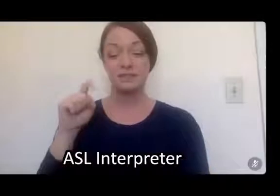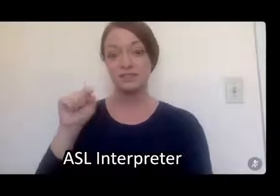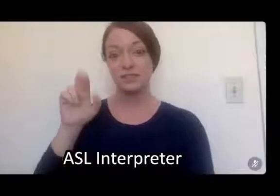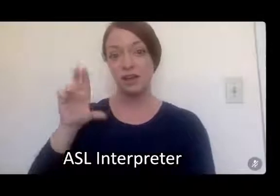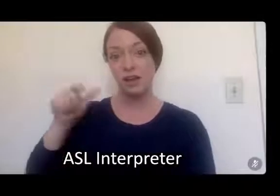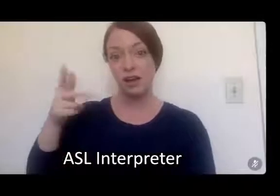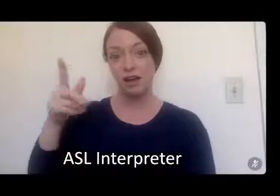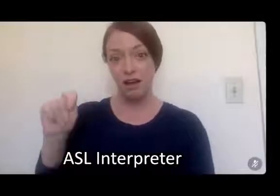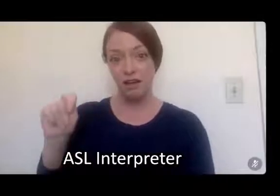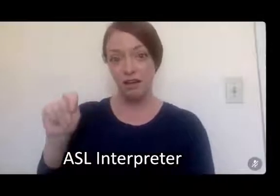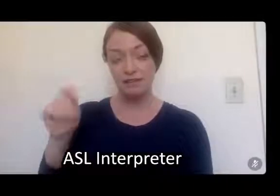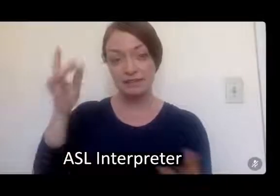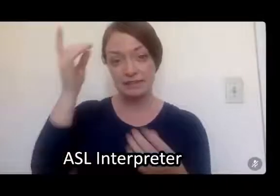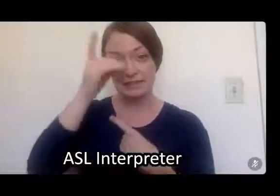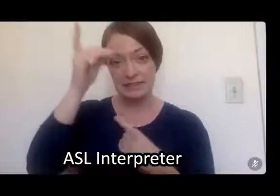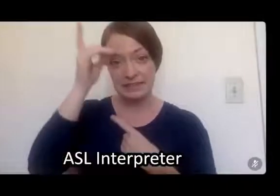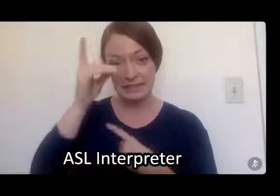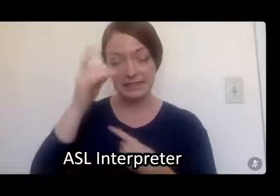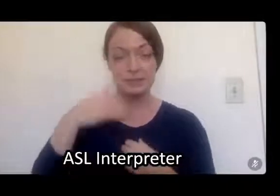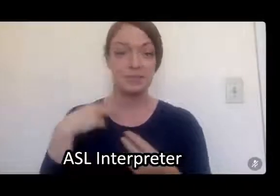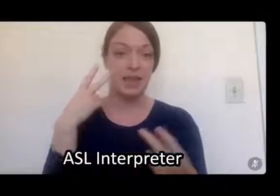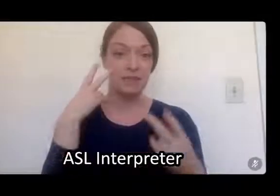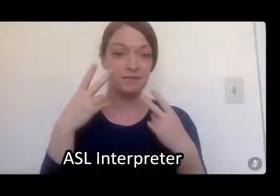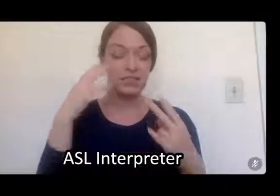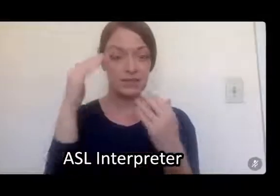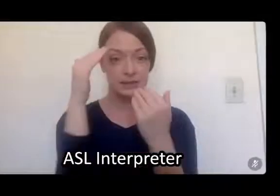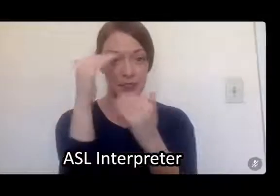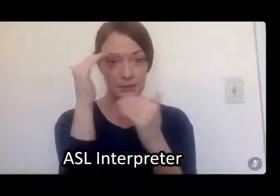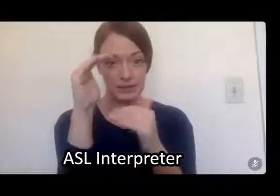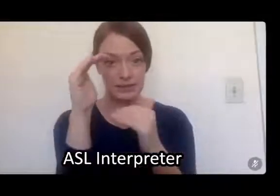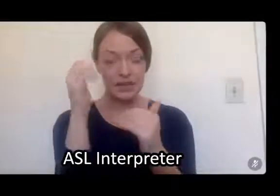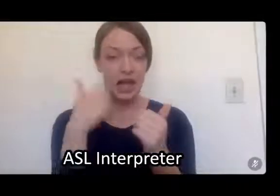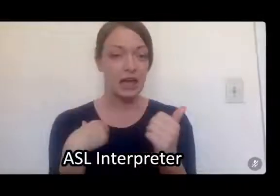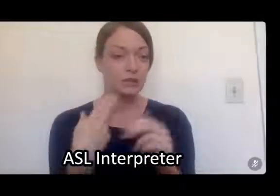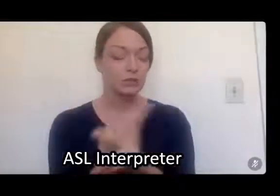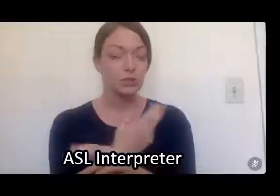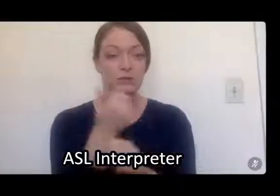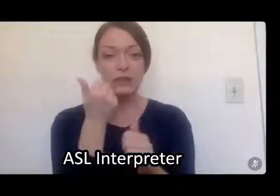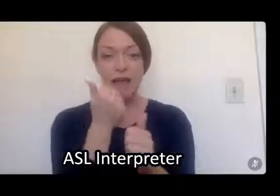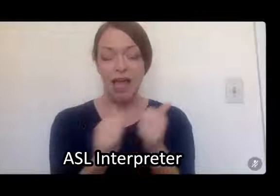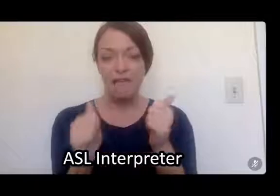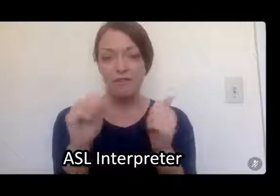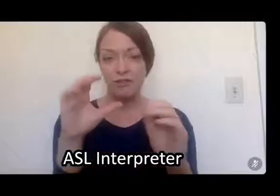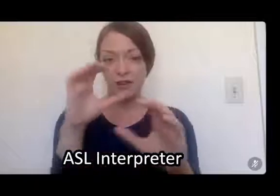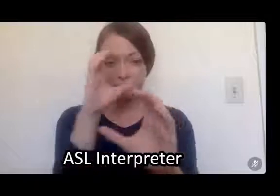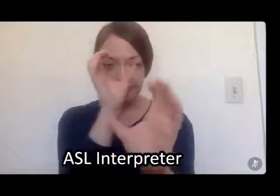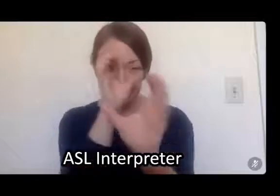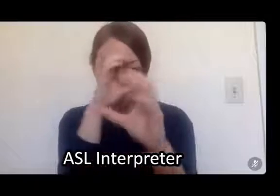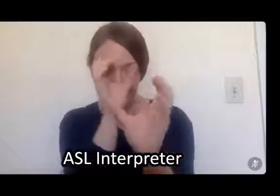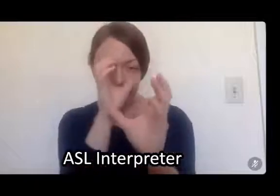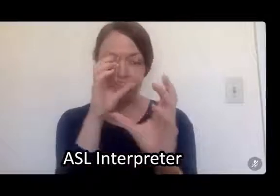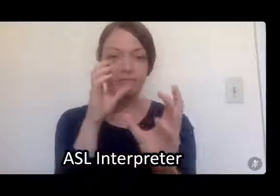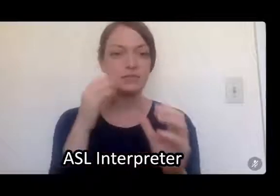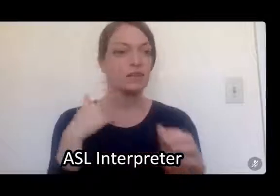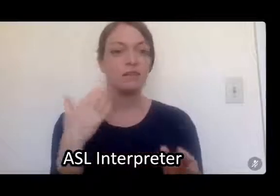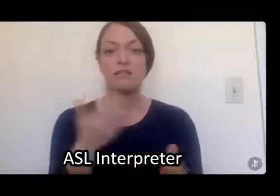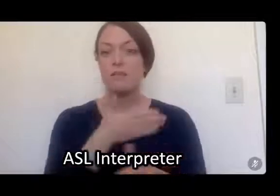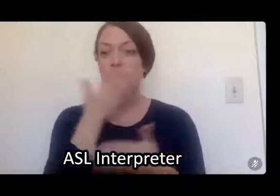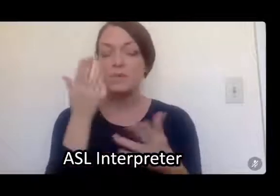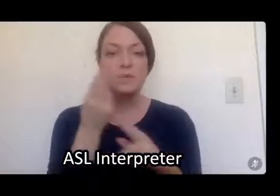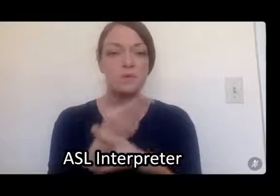have limited vision. I use heavy magnification, and I also use a screen reader whenever